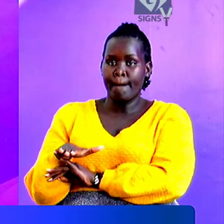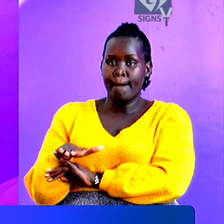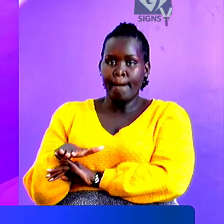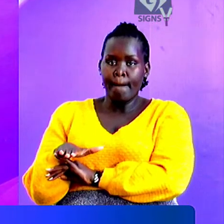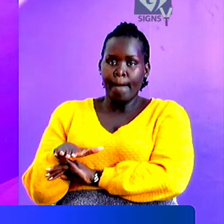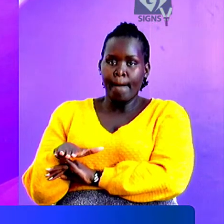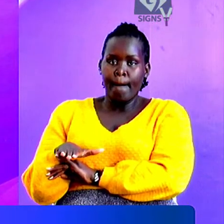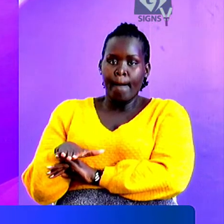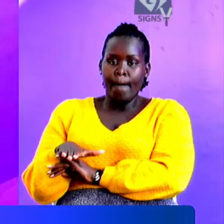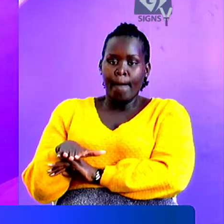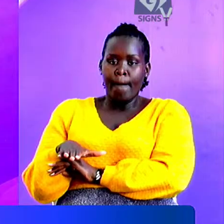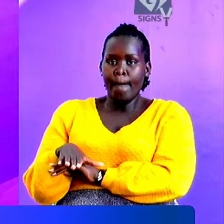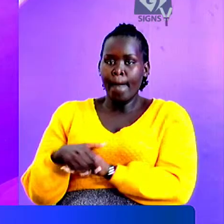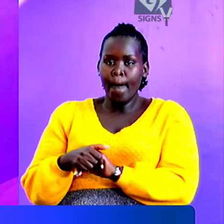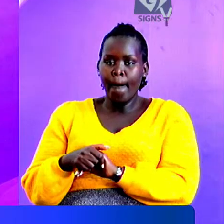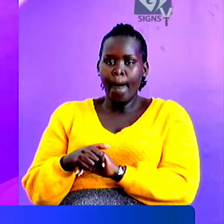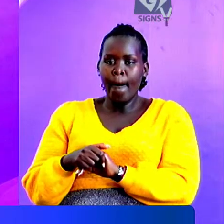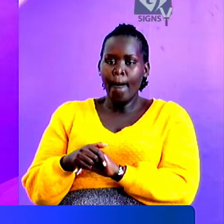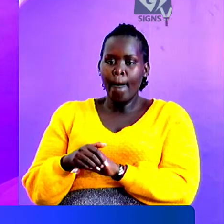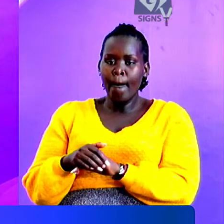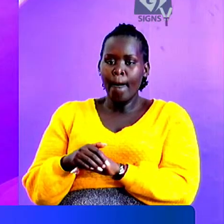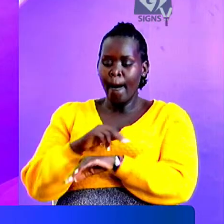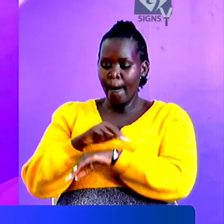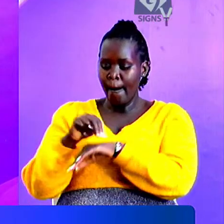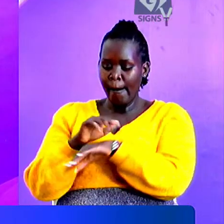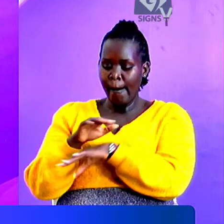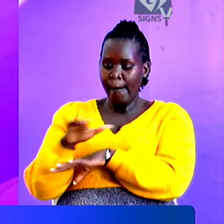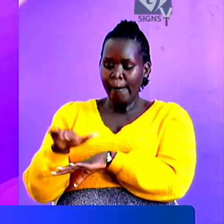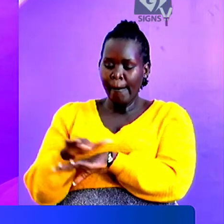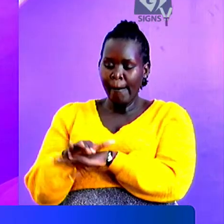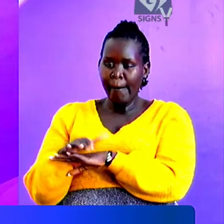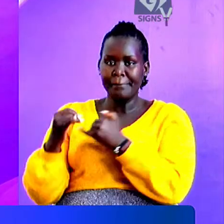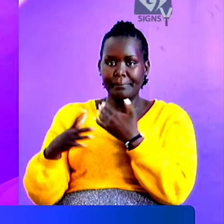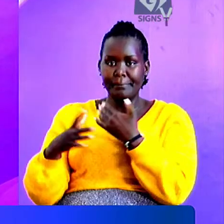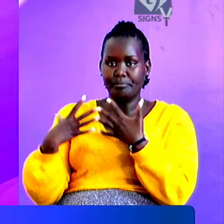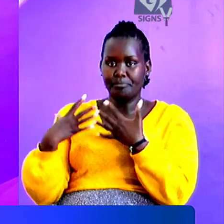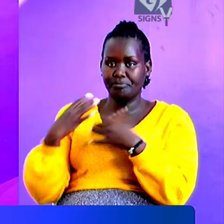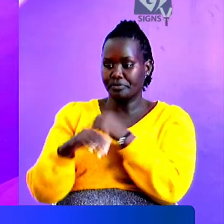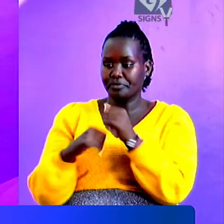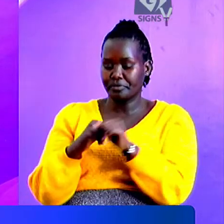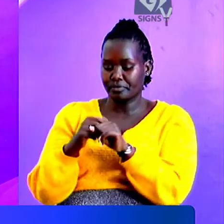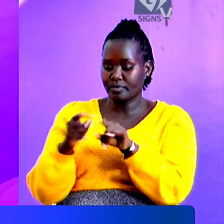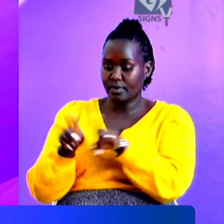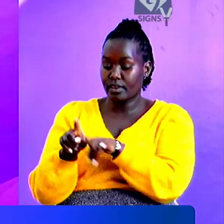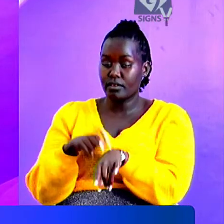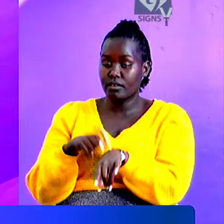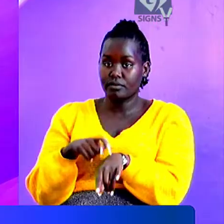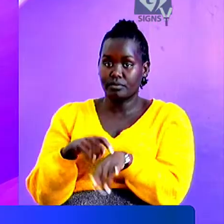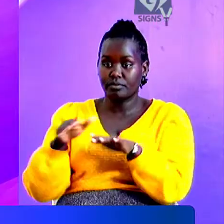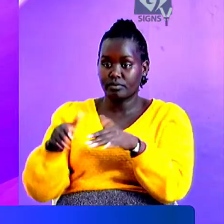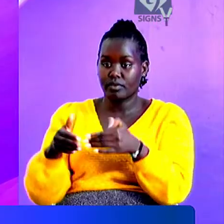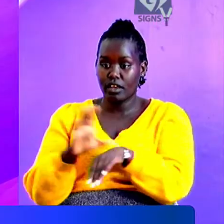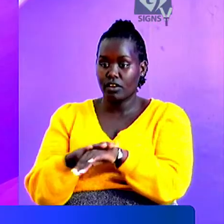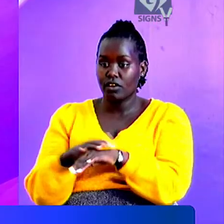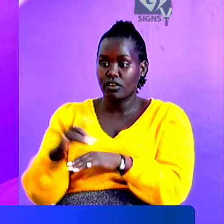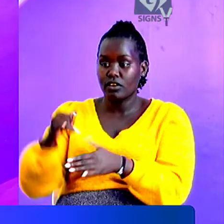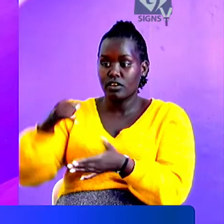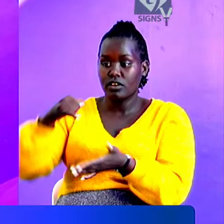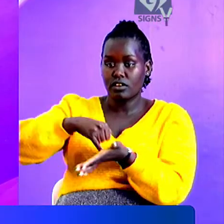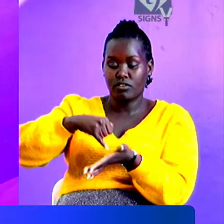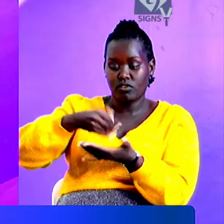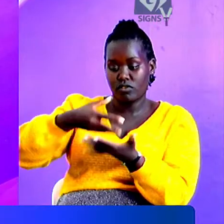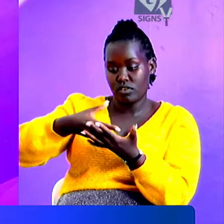I shot to the national platform last year. At a time like this, when I got involved in planning